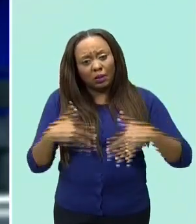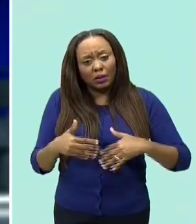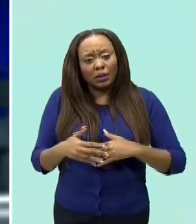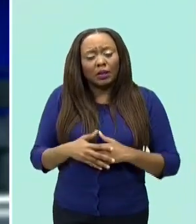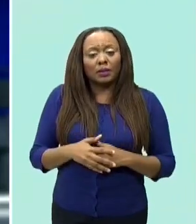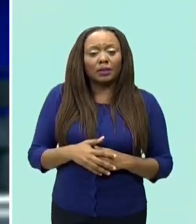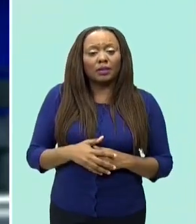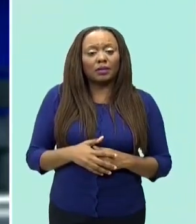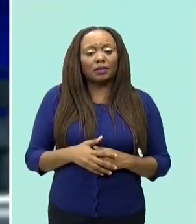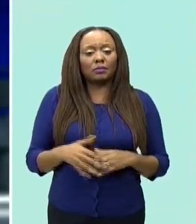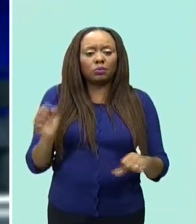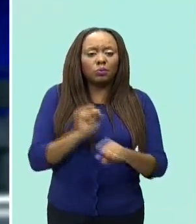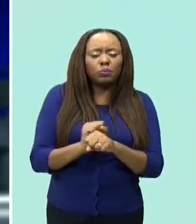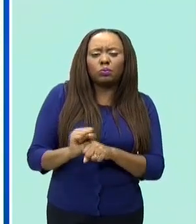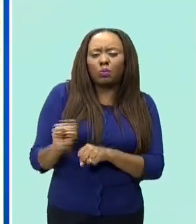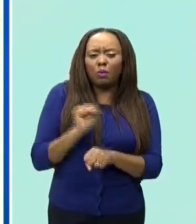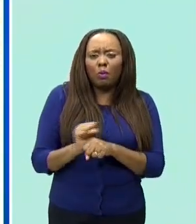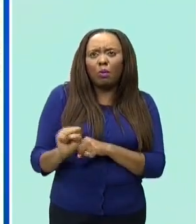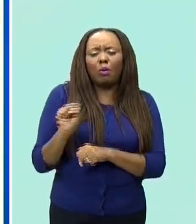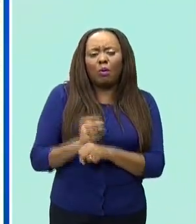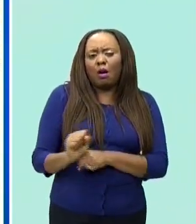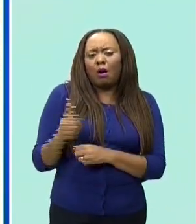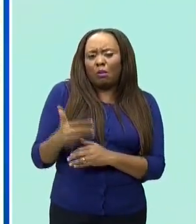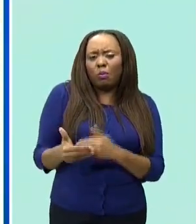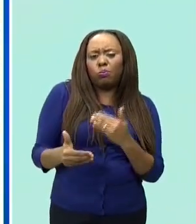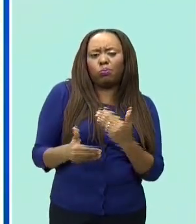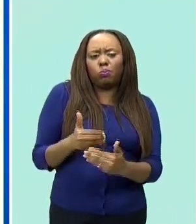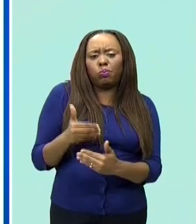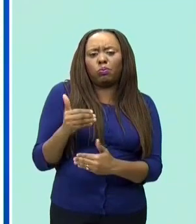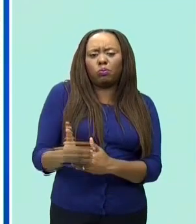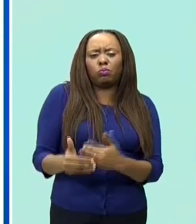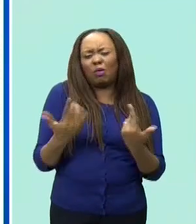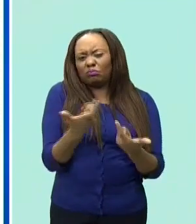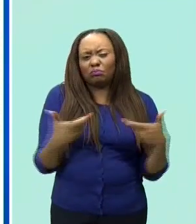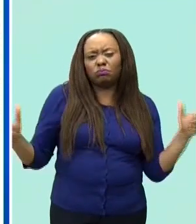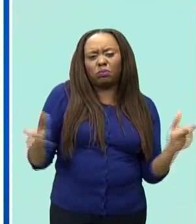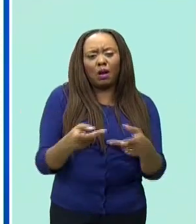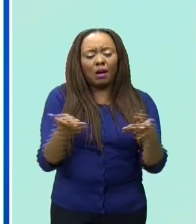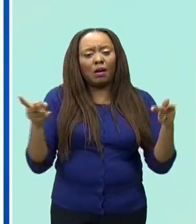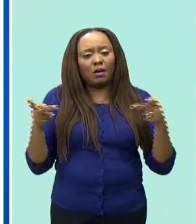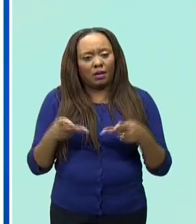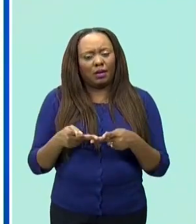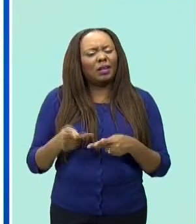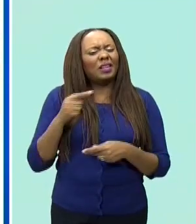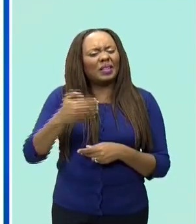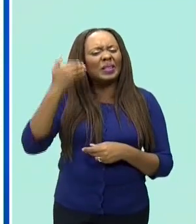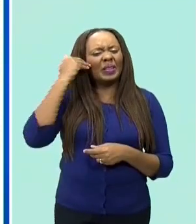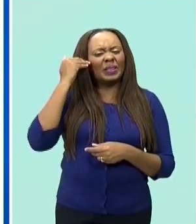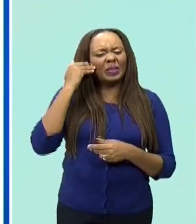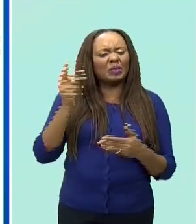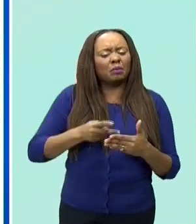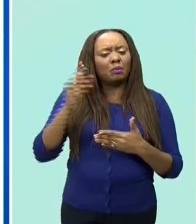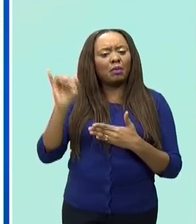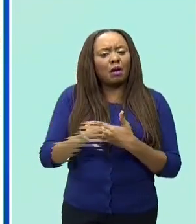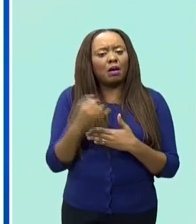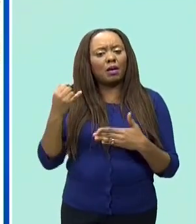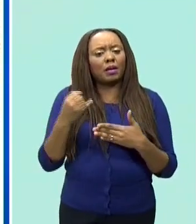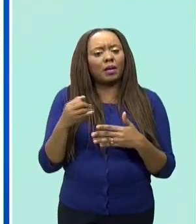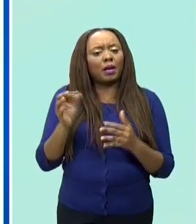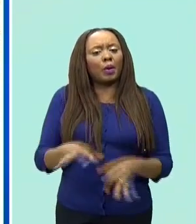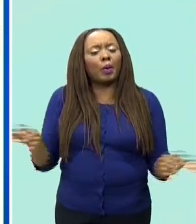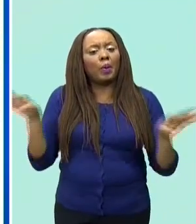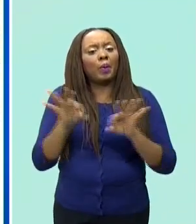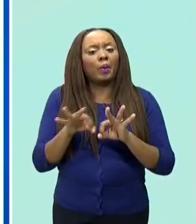Now, indeed, work has been chugging along at the 165,000 square foot site. And Lisa, you may also recall that